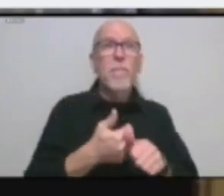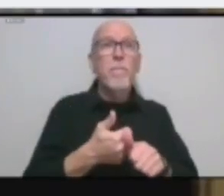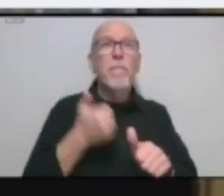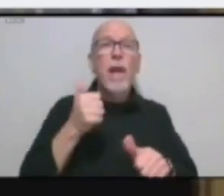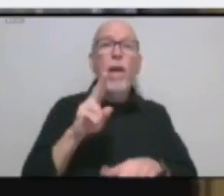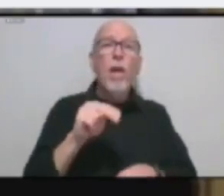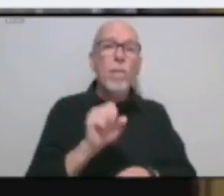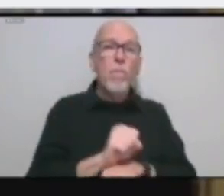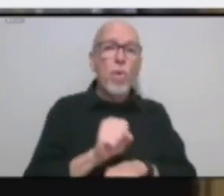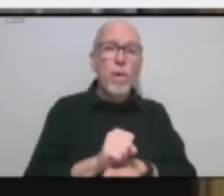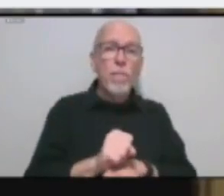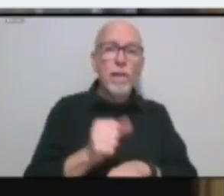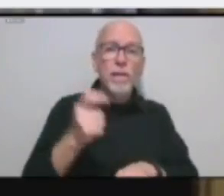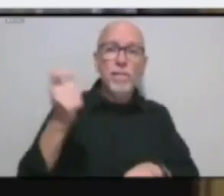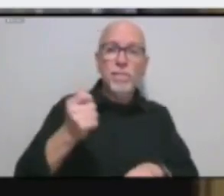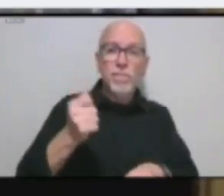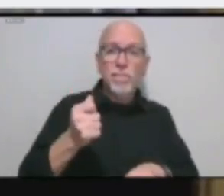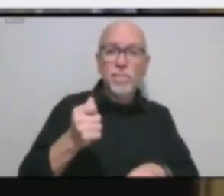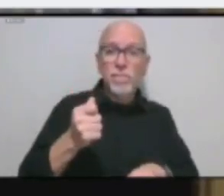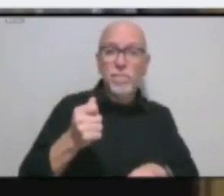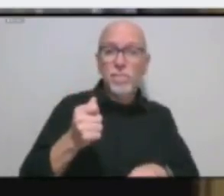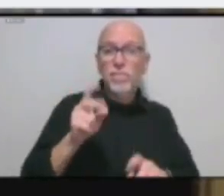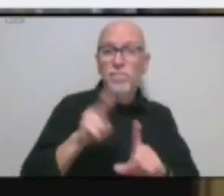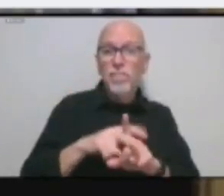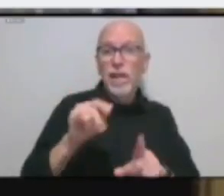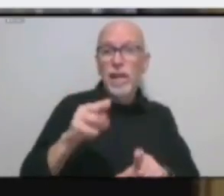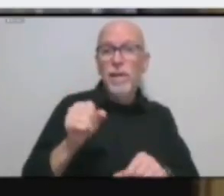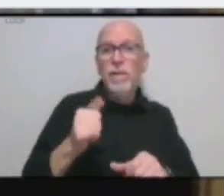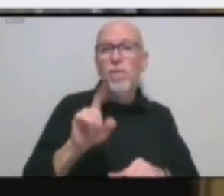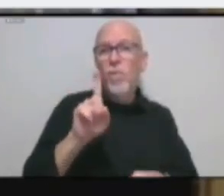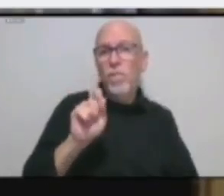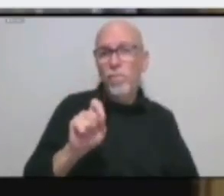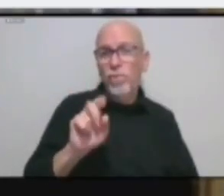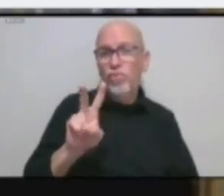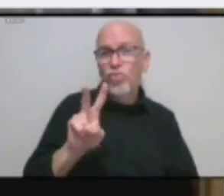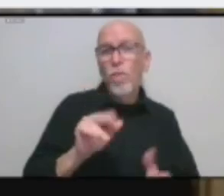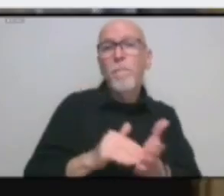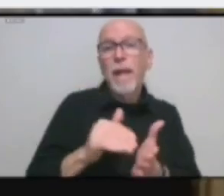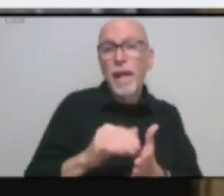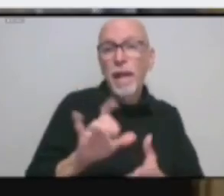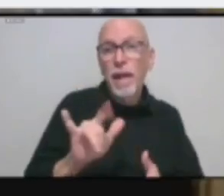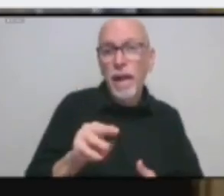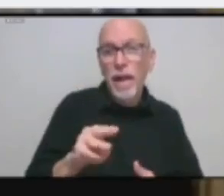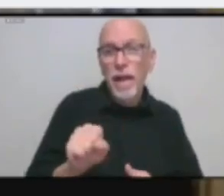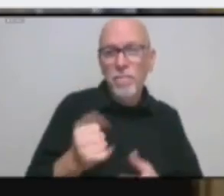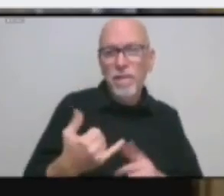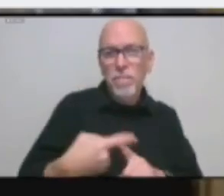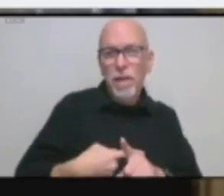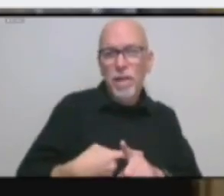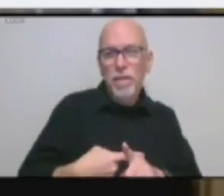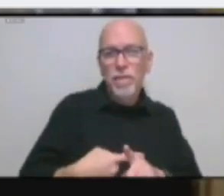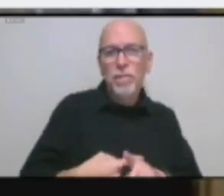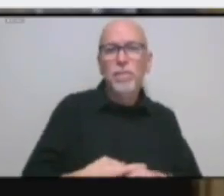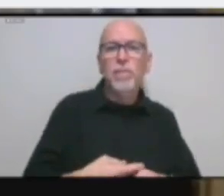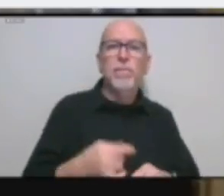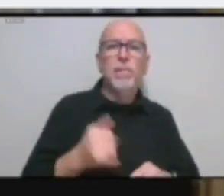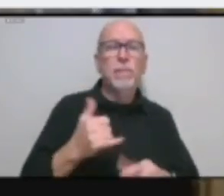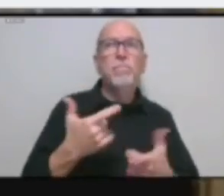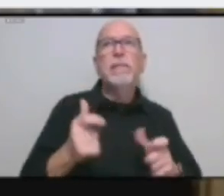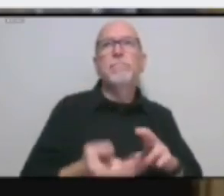unemployment claims in Indiana had grown to more than 1.2 million claims by the start of this month, which is a significant